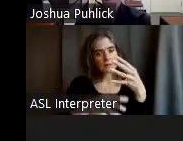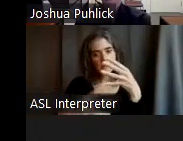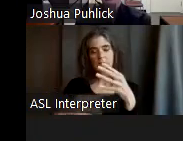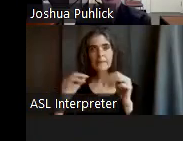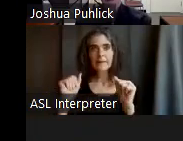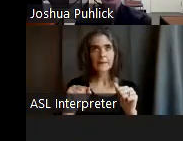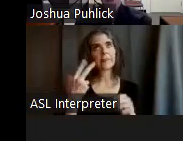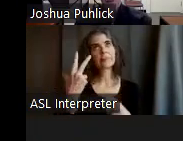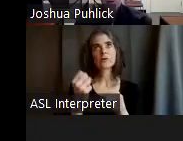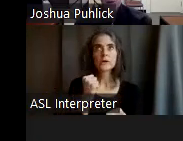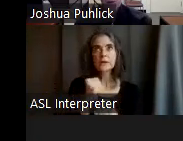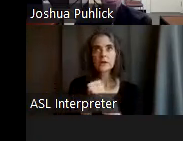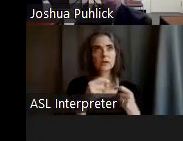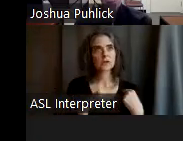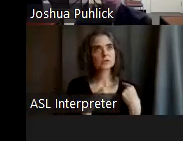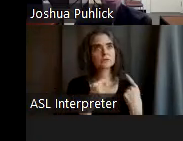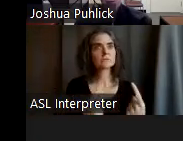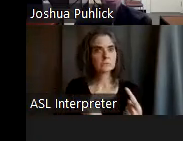30 years.